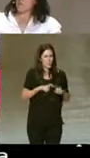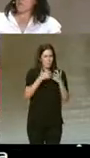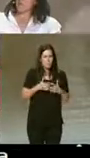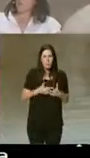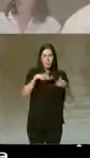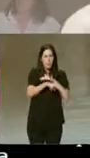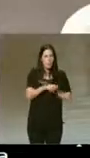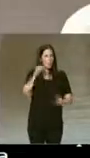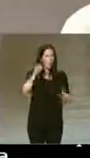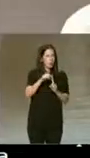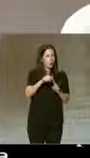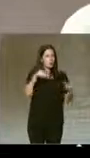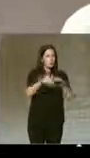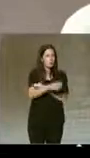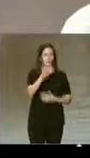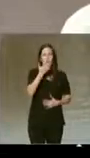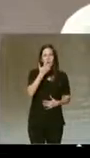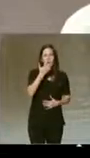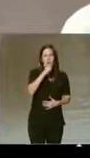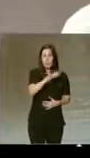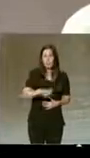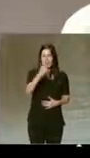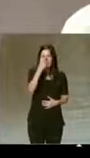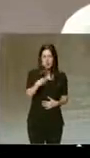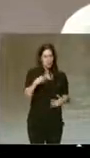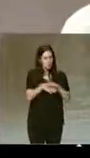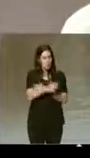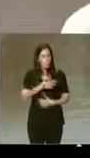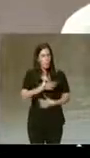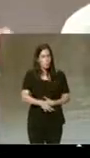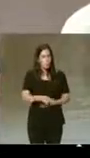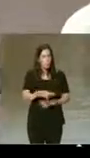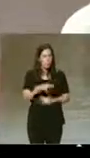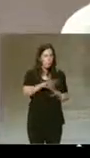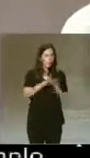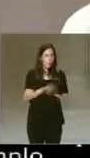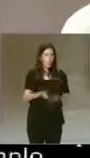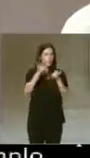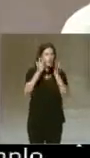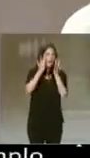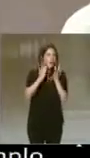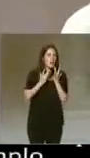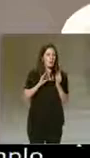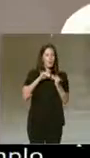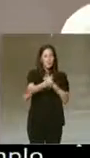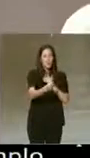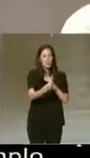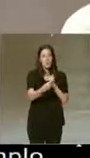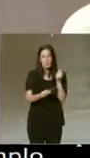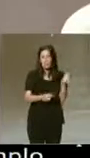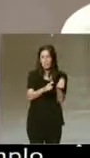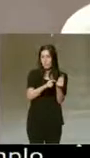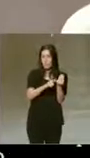We have all the possibilities, especially for the visually impaired people, to access